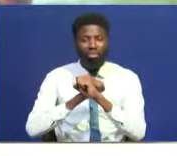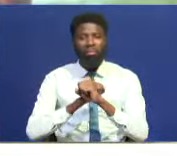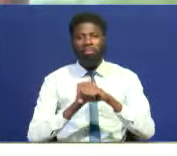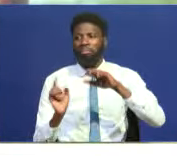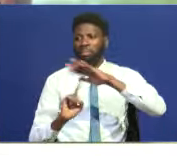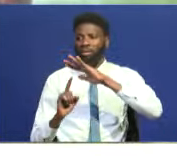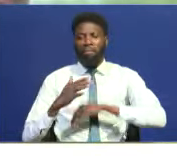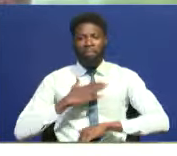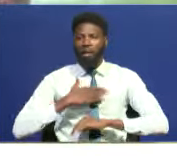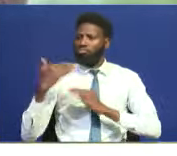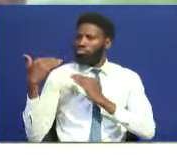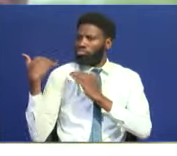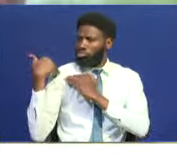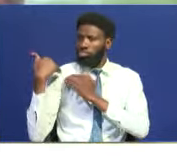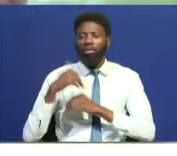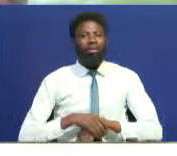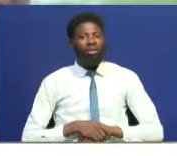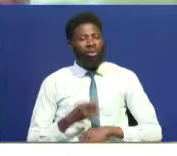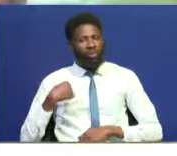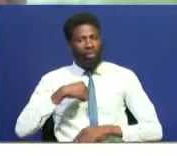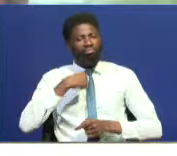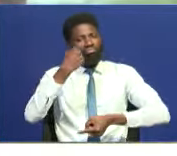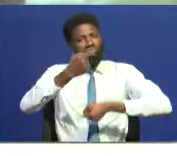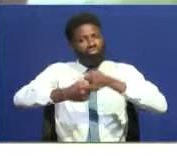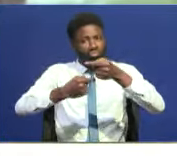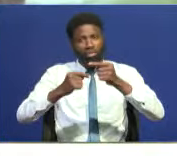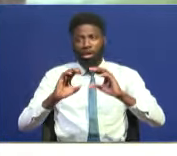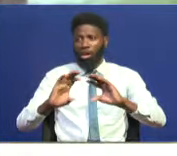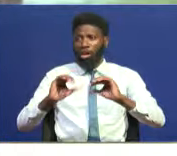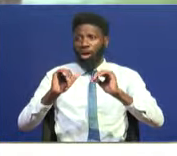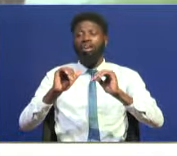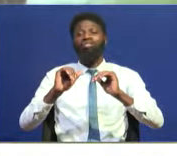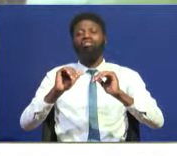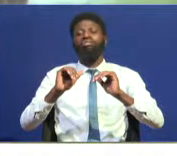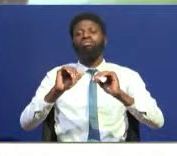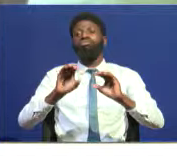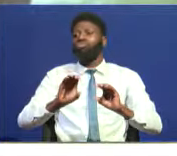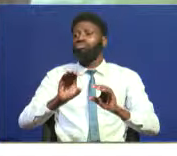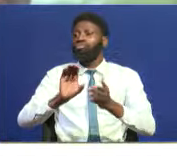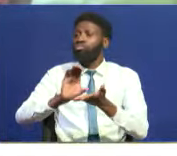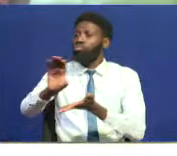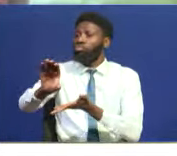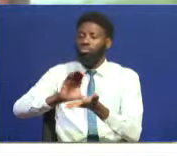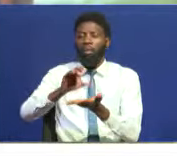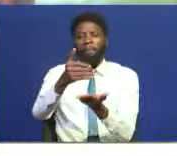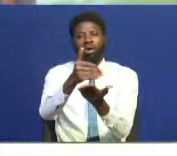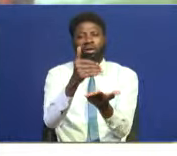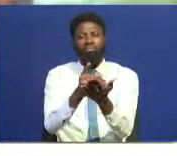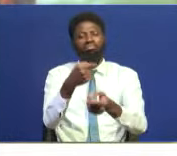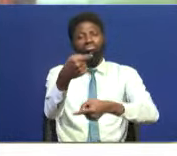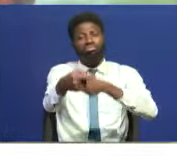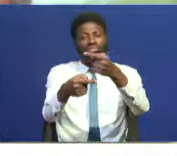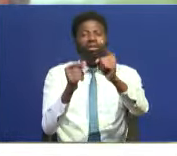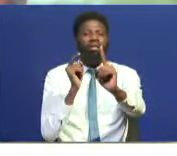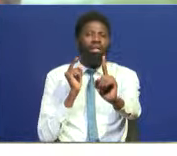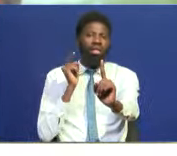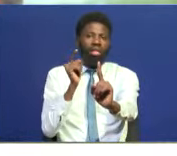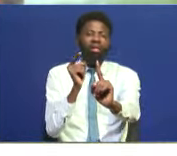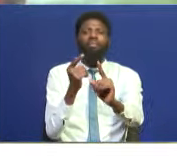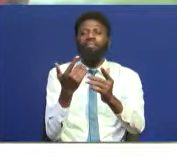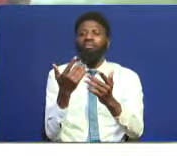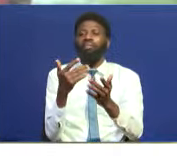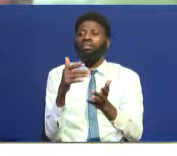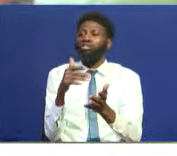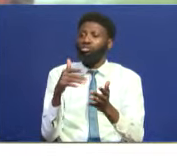to implement the cash transfer programs with an increase in social assistance coverage to orphans and vulnerable children